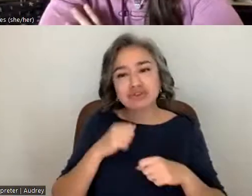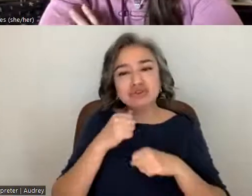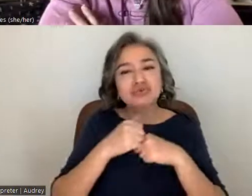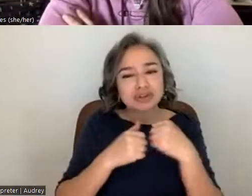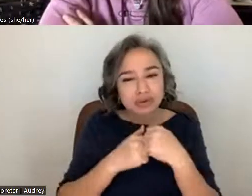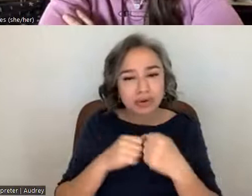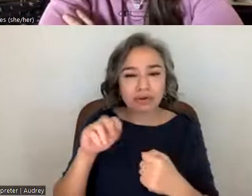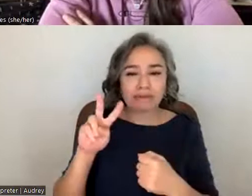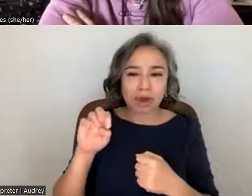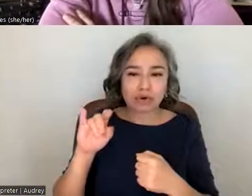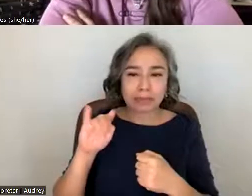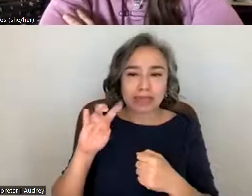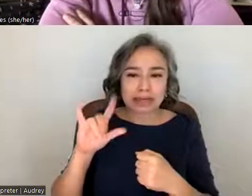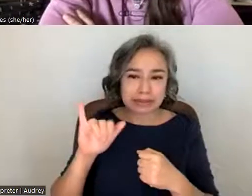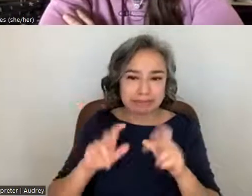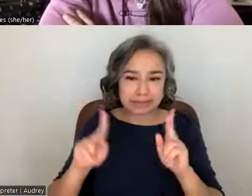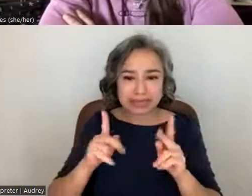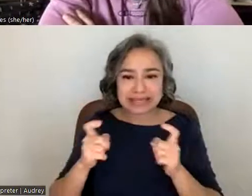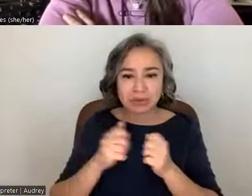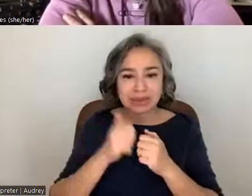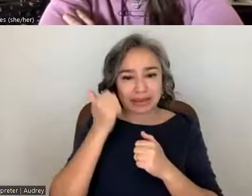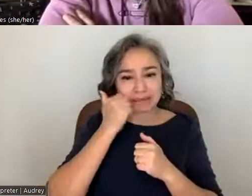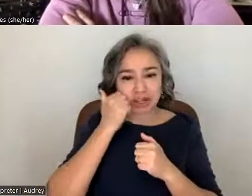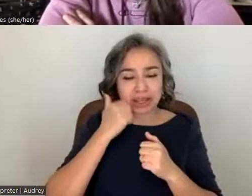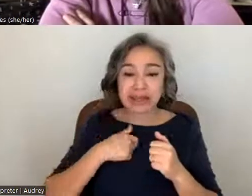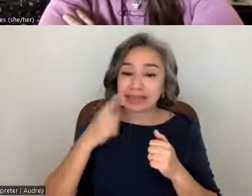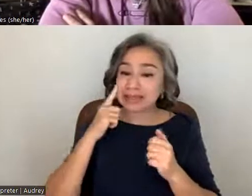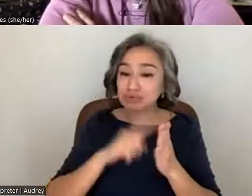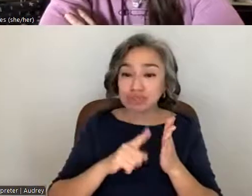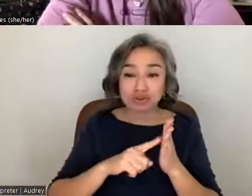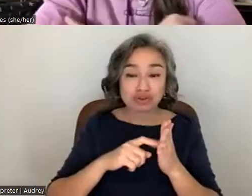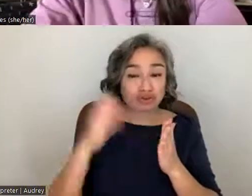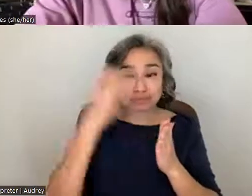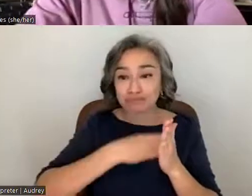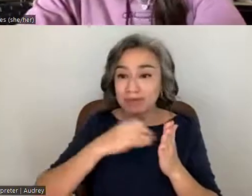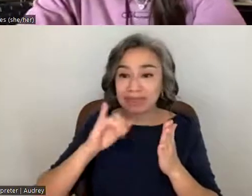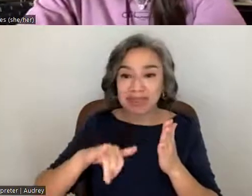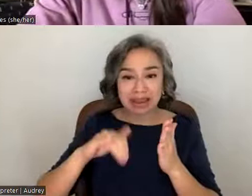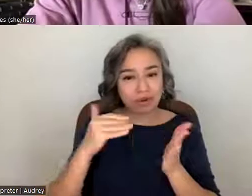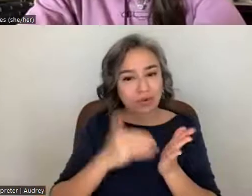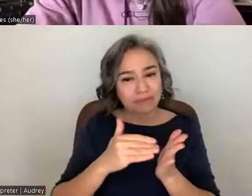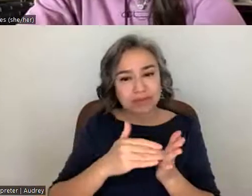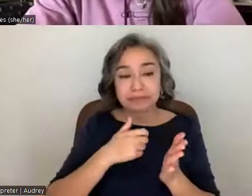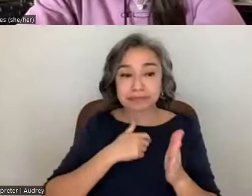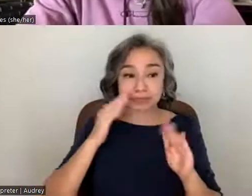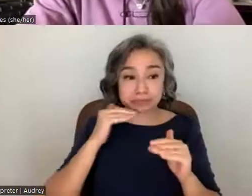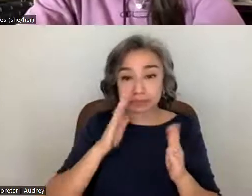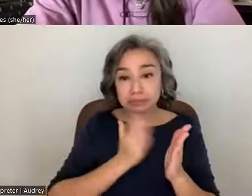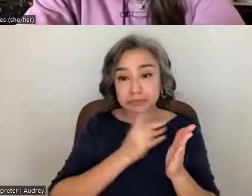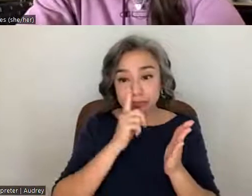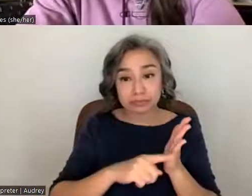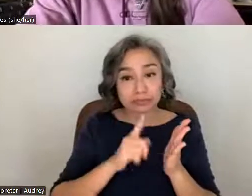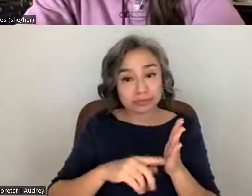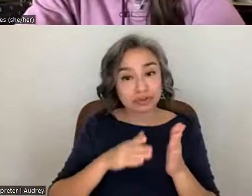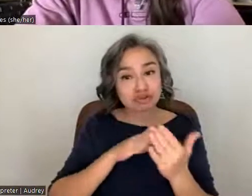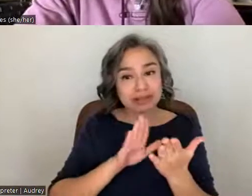are dealing with on a daily basis that I feel researchers lose sight of pretty frequently. And I hope that our research spoke to that a bit. So